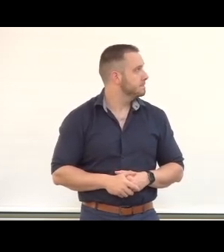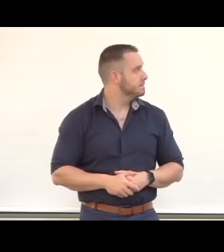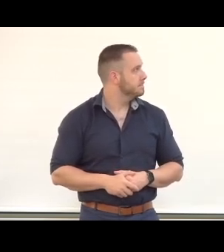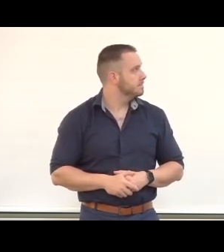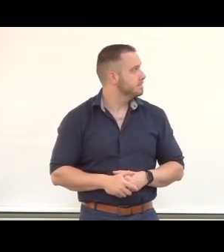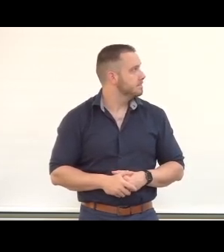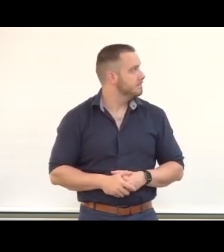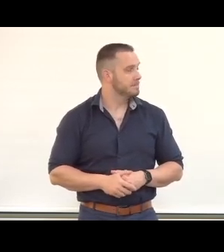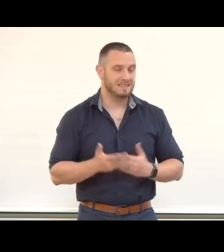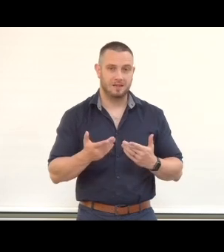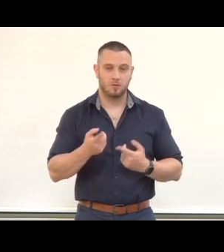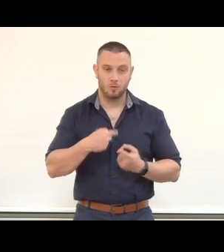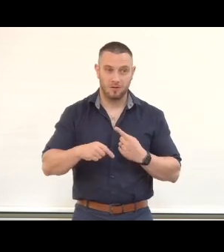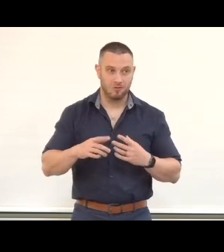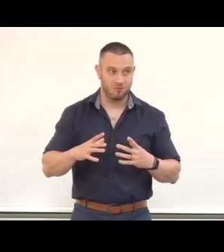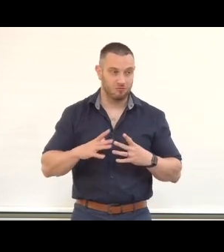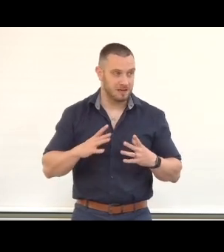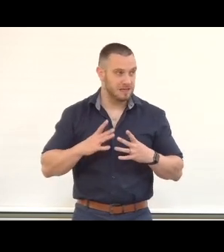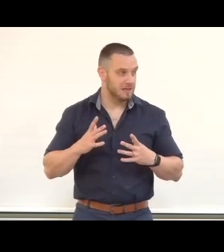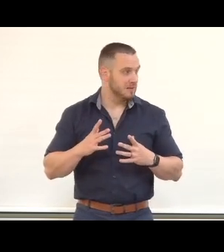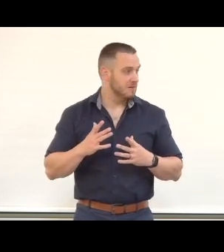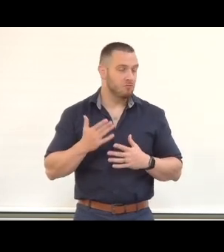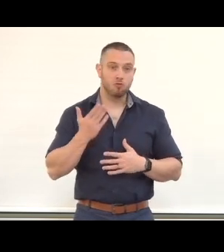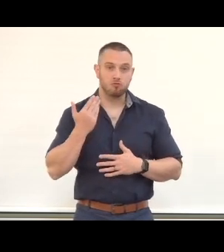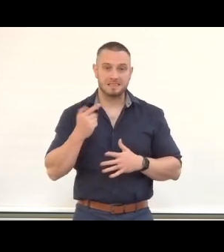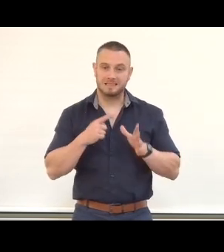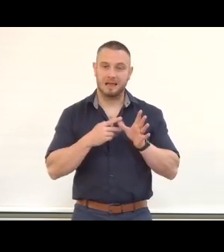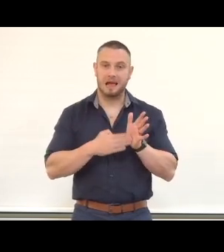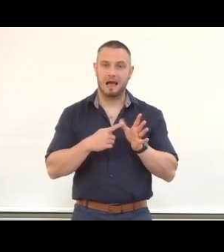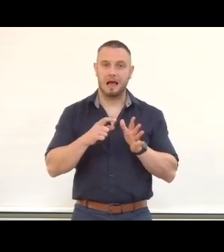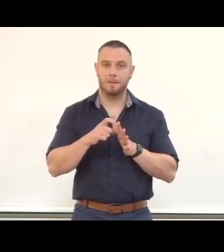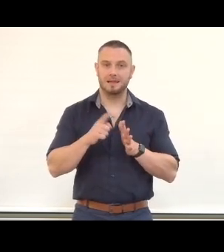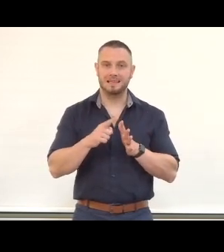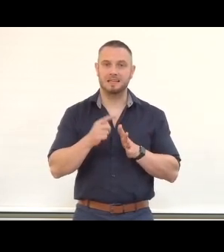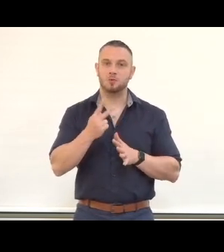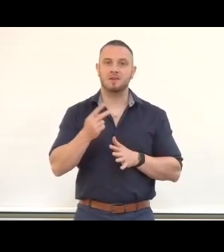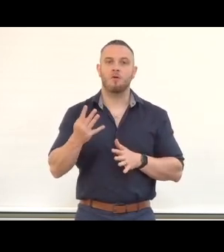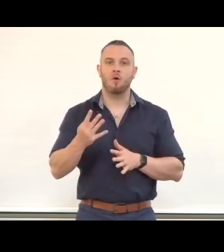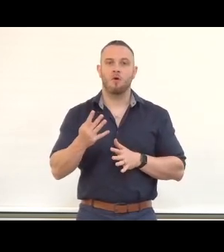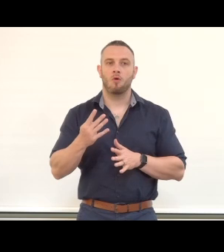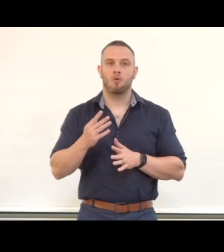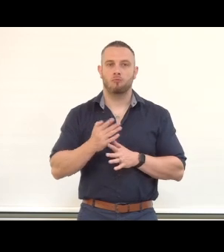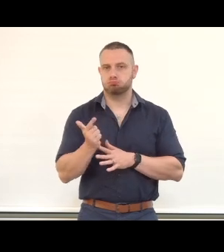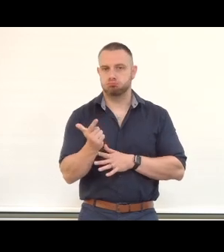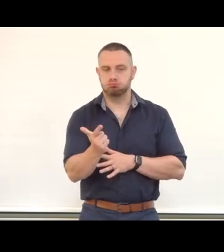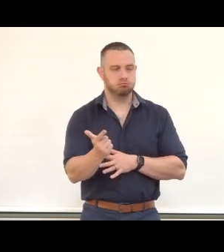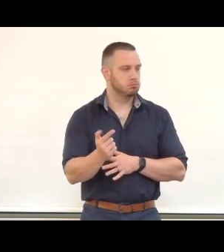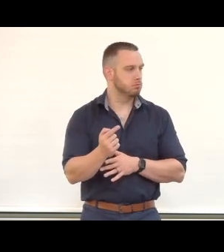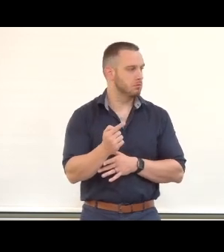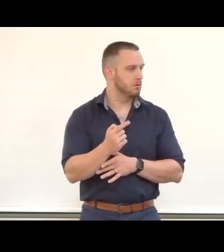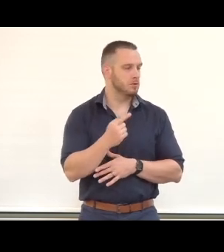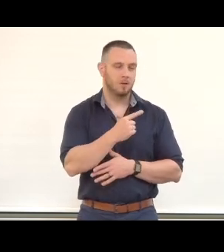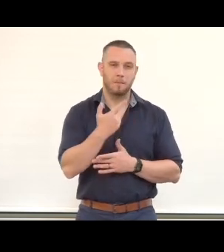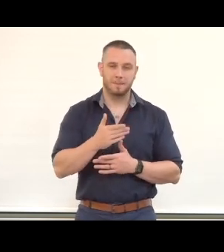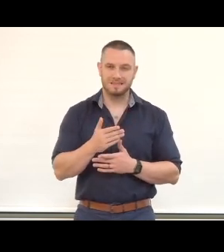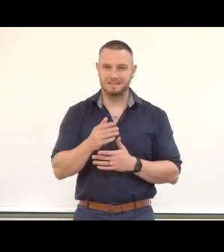And now we are already ramping up for the recent Amadi 24 expedition. So I'm now giving you a kind of a bit of